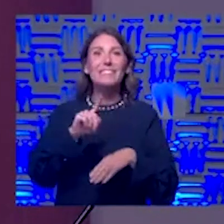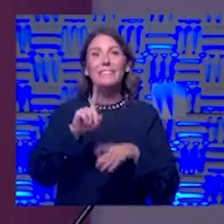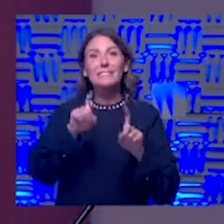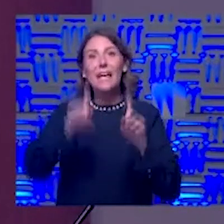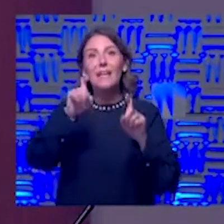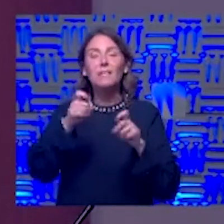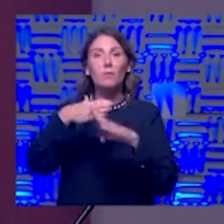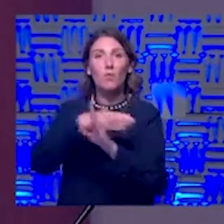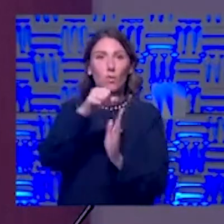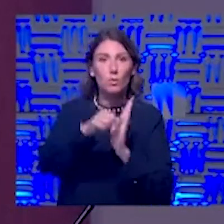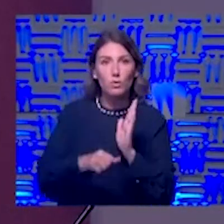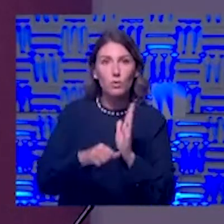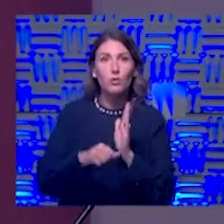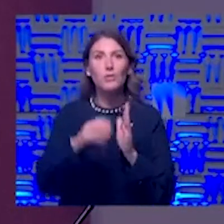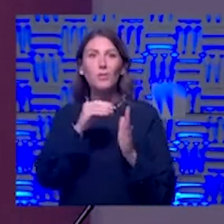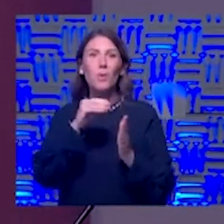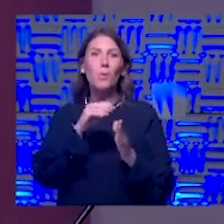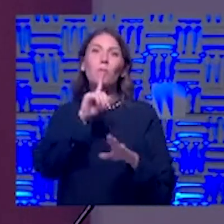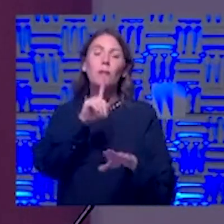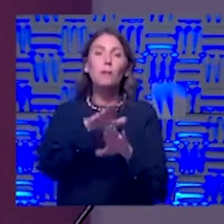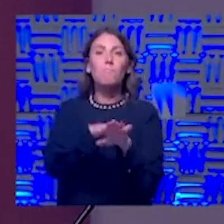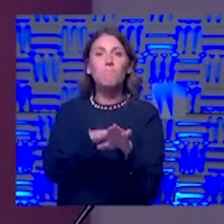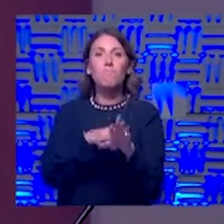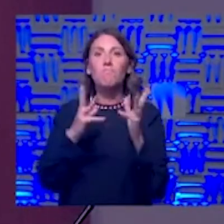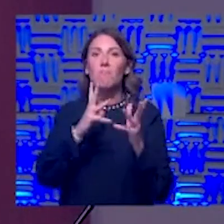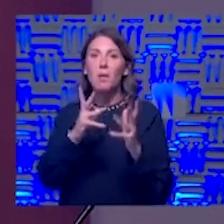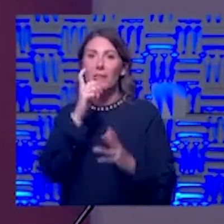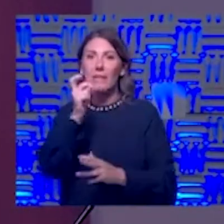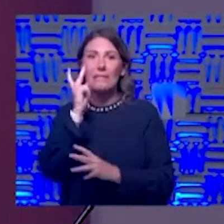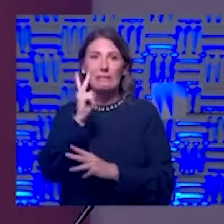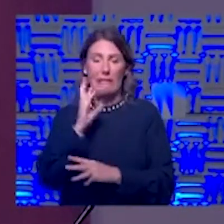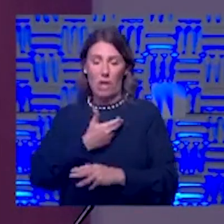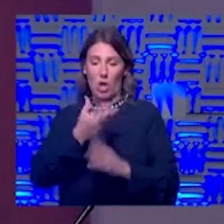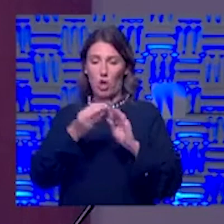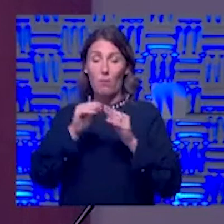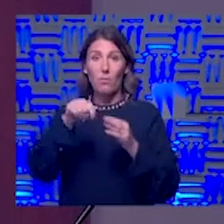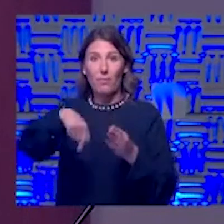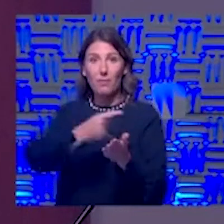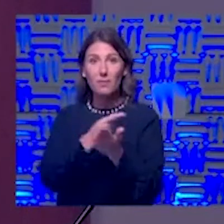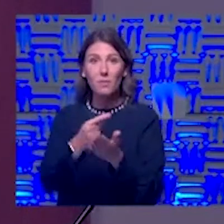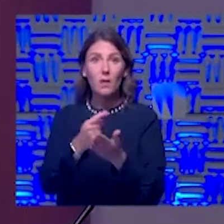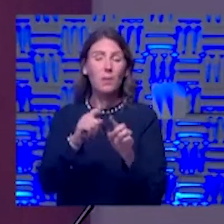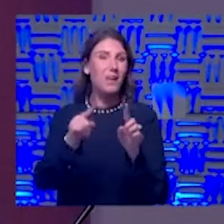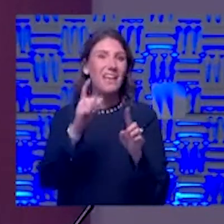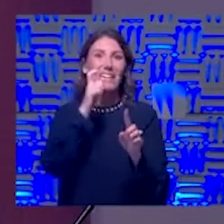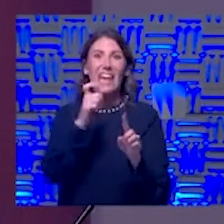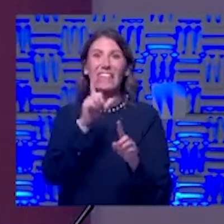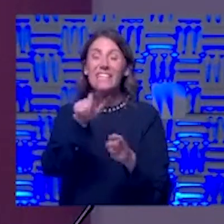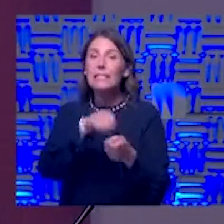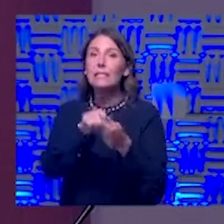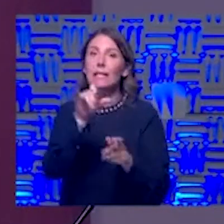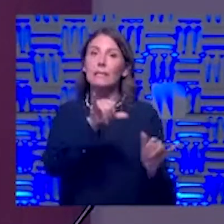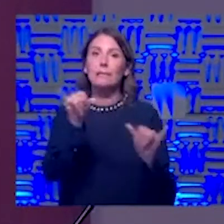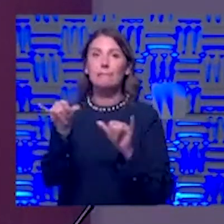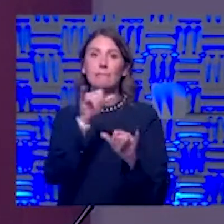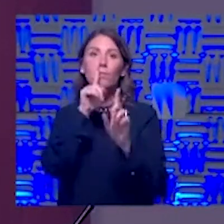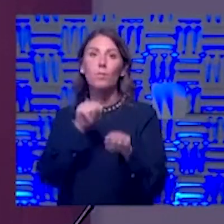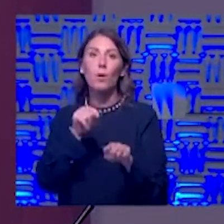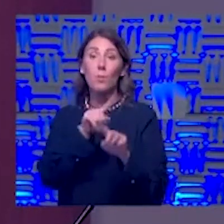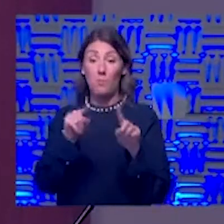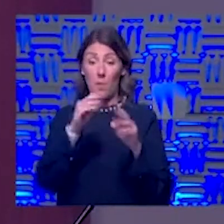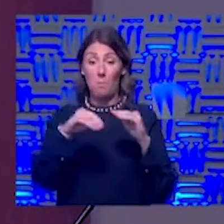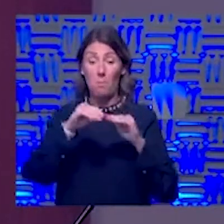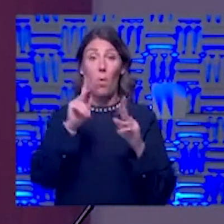so that will maybe be something that we see in our numbers this week. We just haven't seen exactly the same response, but definitely more people coming to be